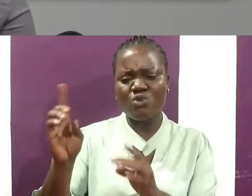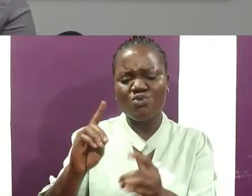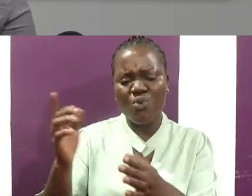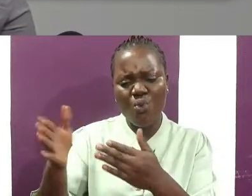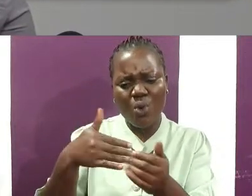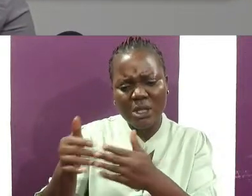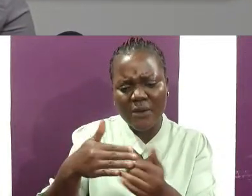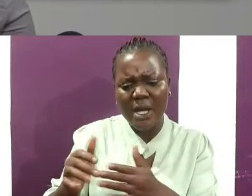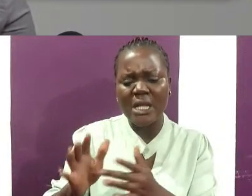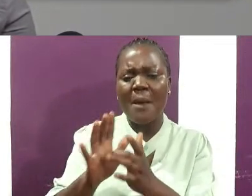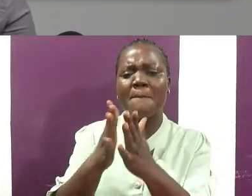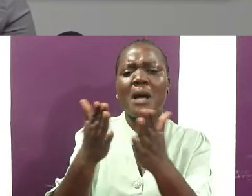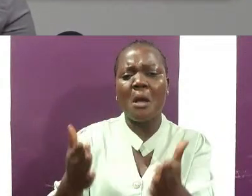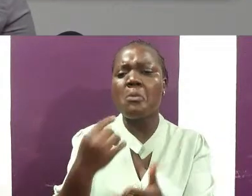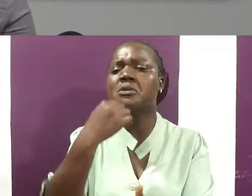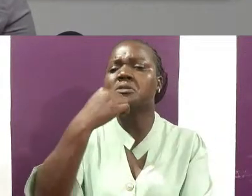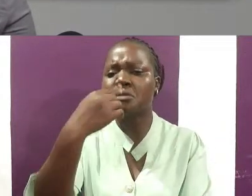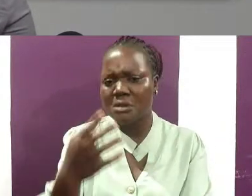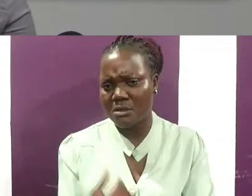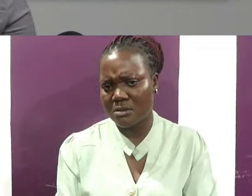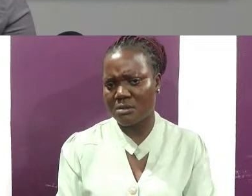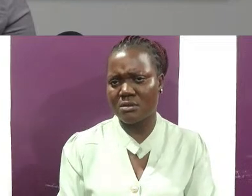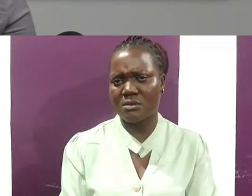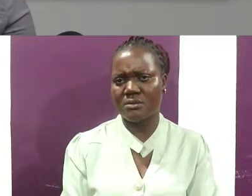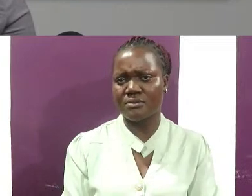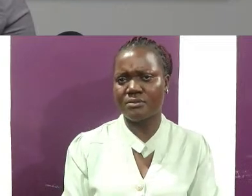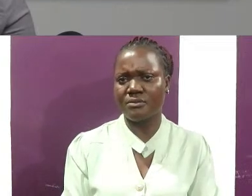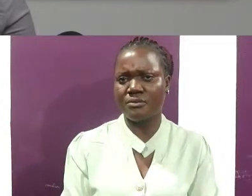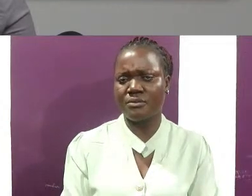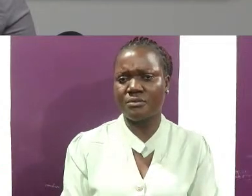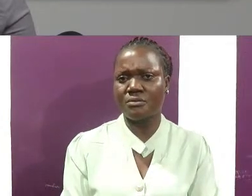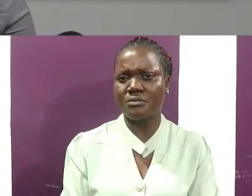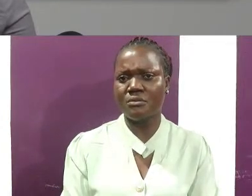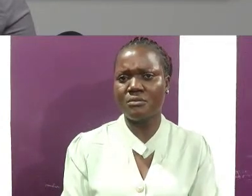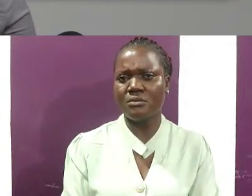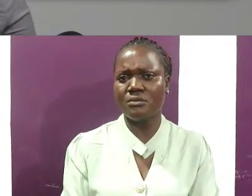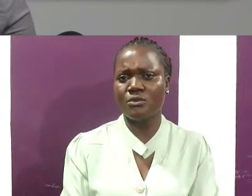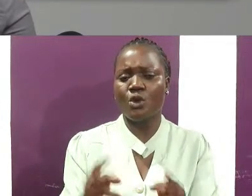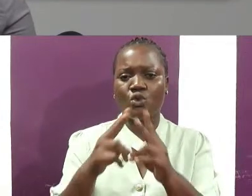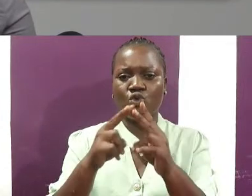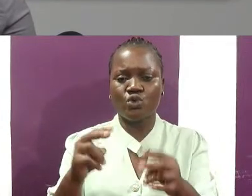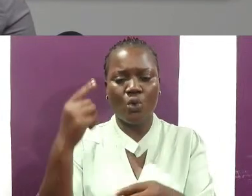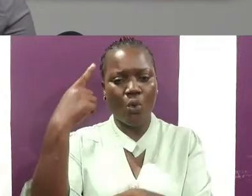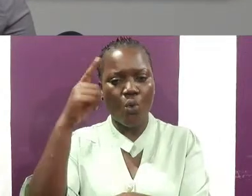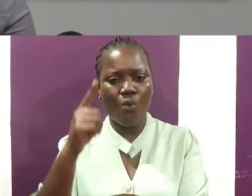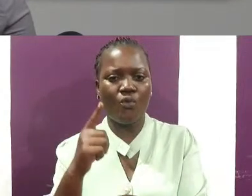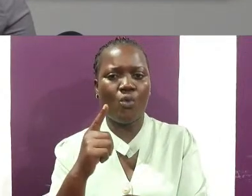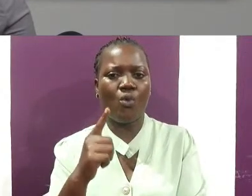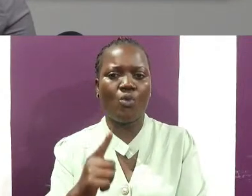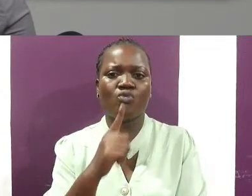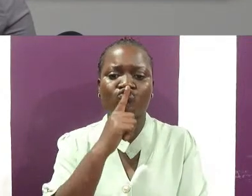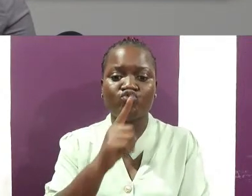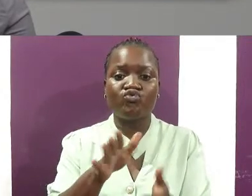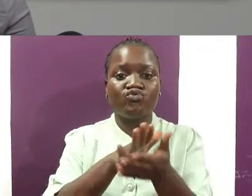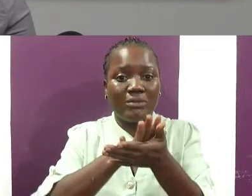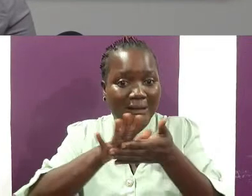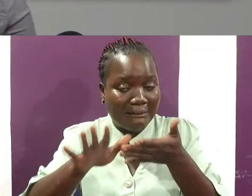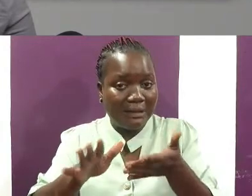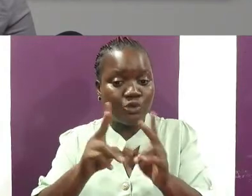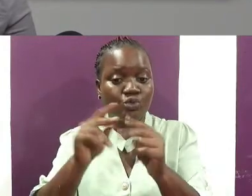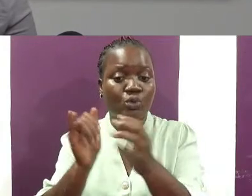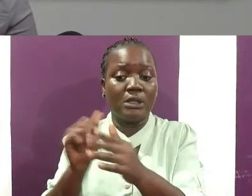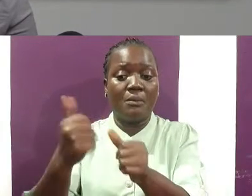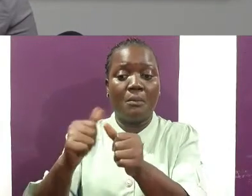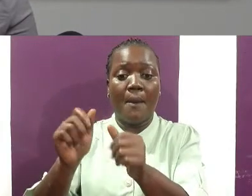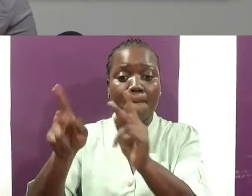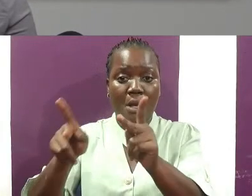going to be the church that God recorded for us in Scripture. So for emphasis, I'm asking again, are you saying that if